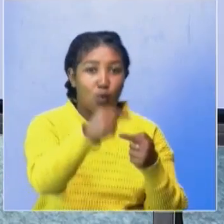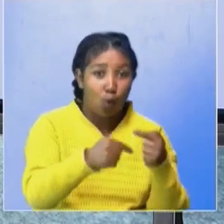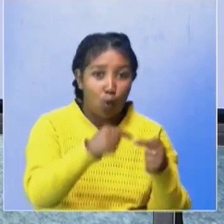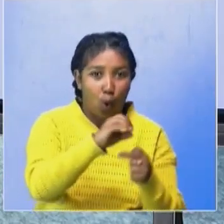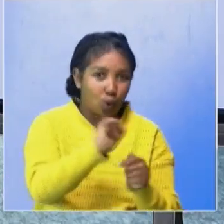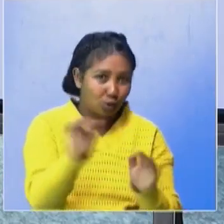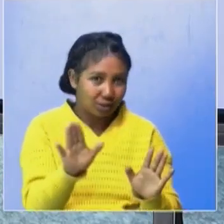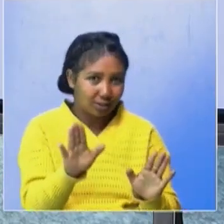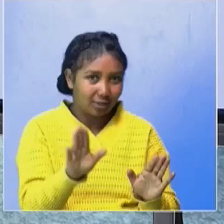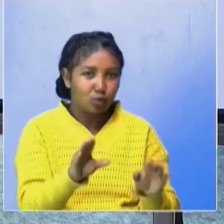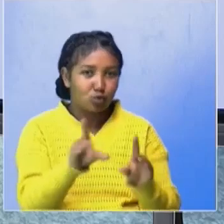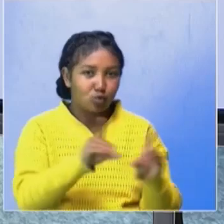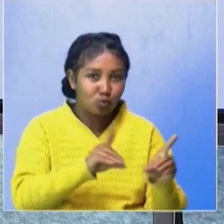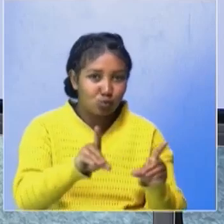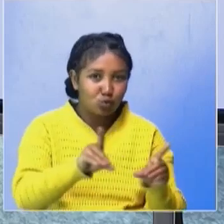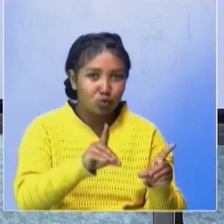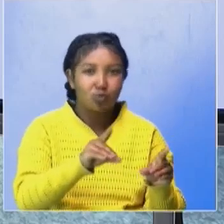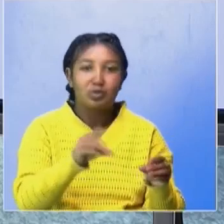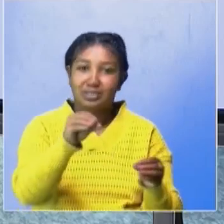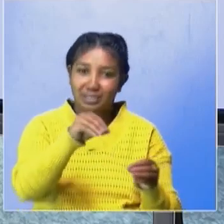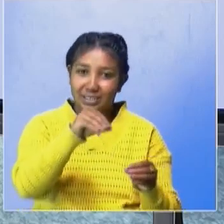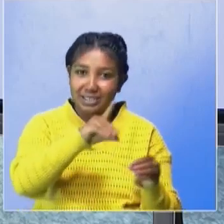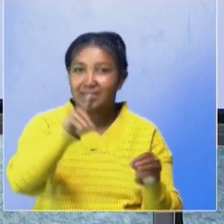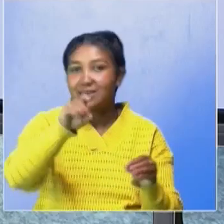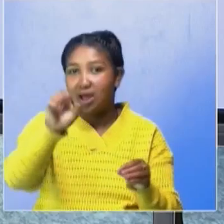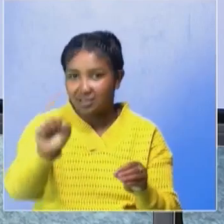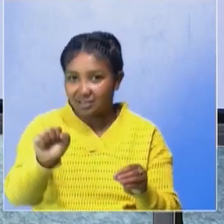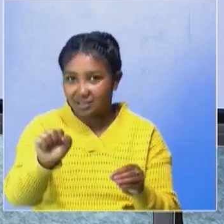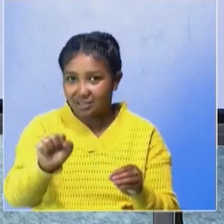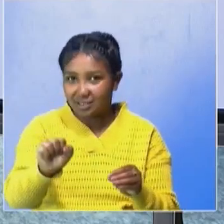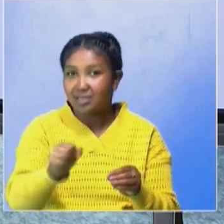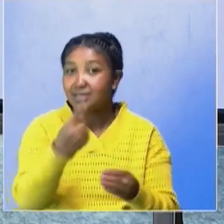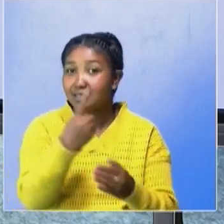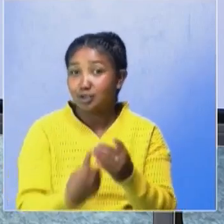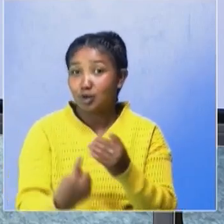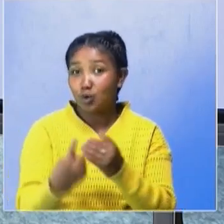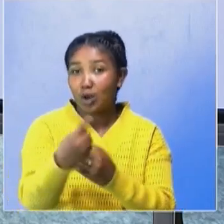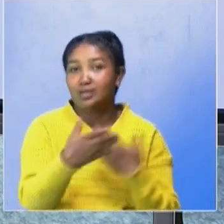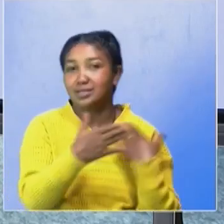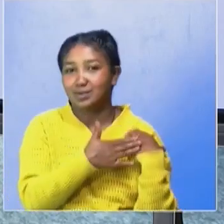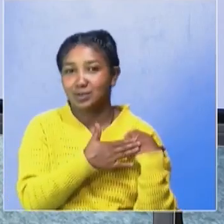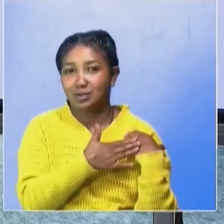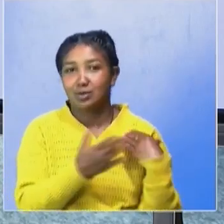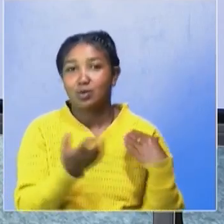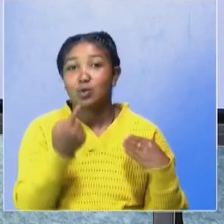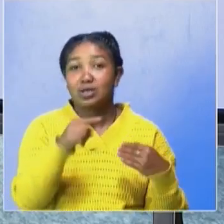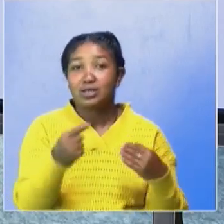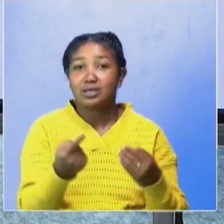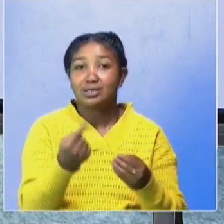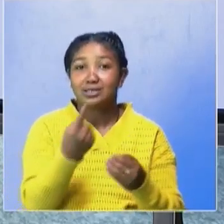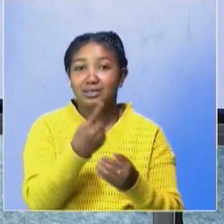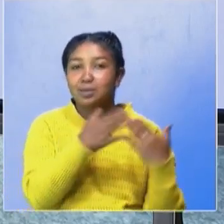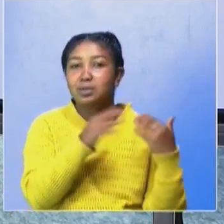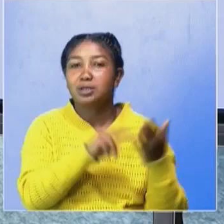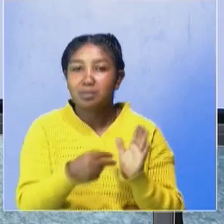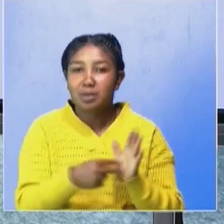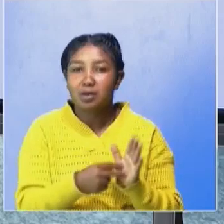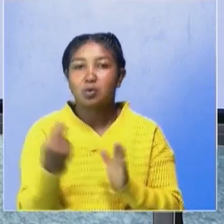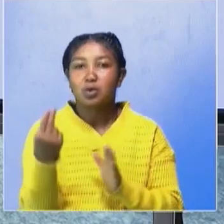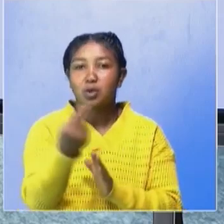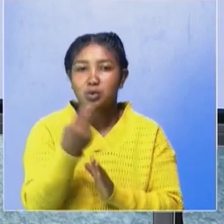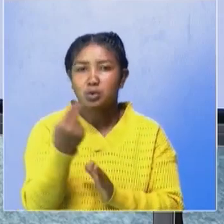like do, does, because this is the singular subject. When we say subject, we can